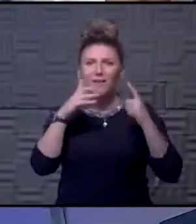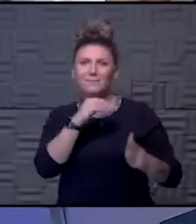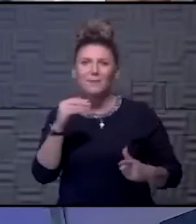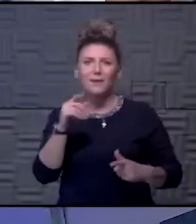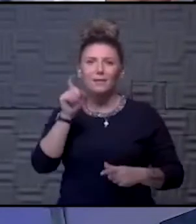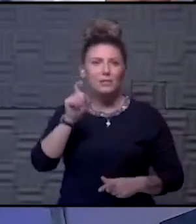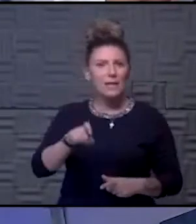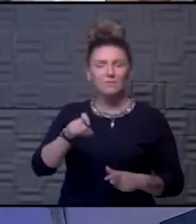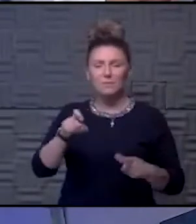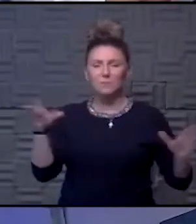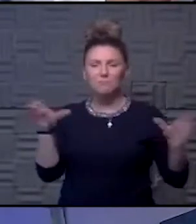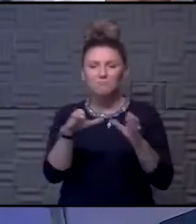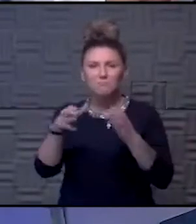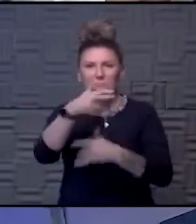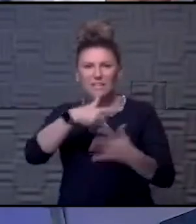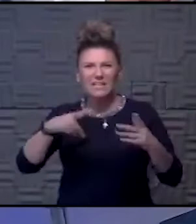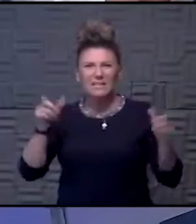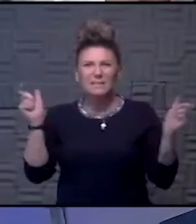numbers.